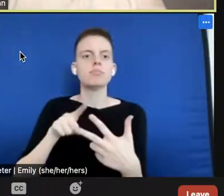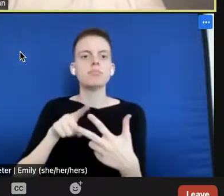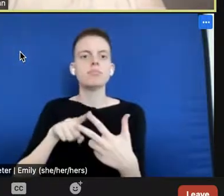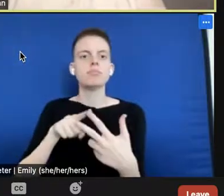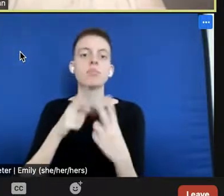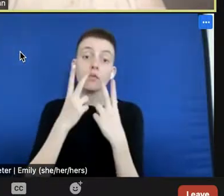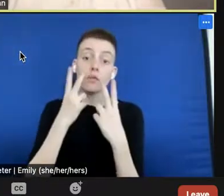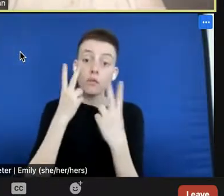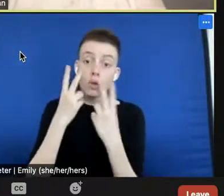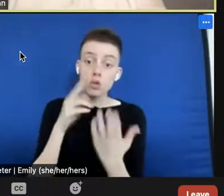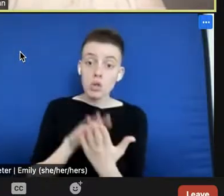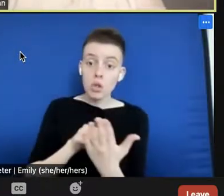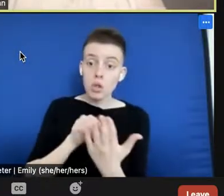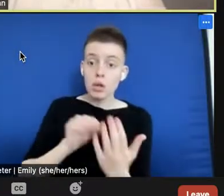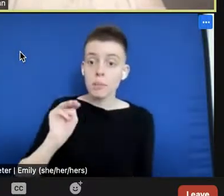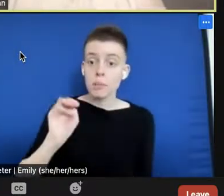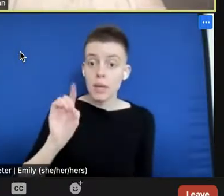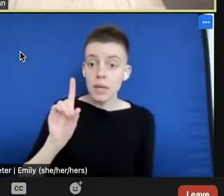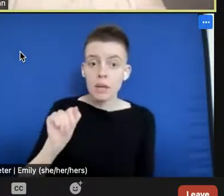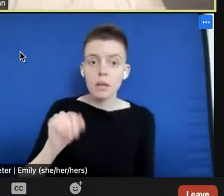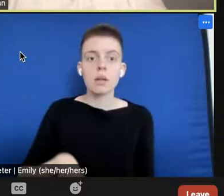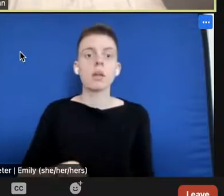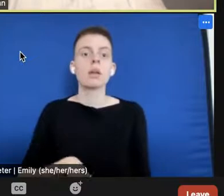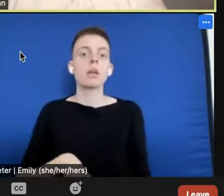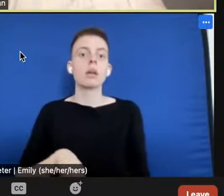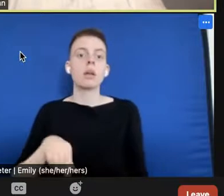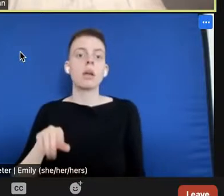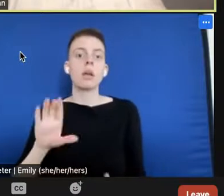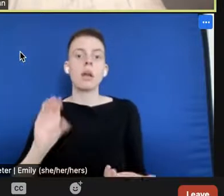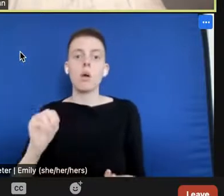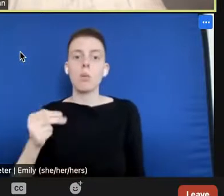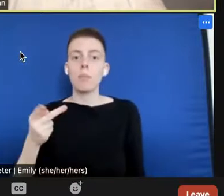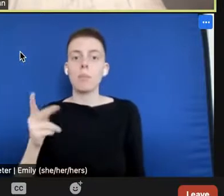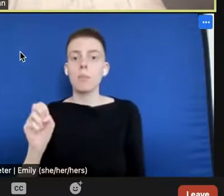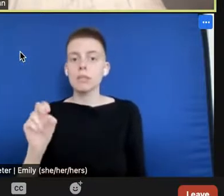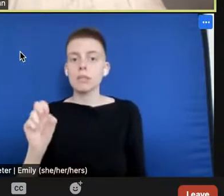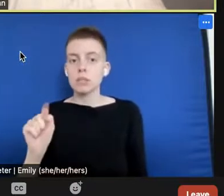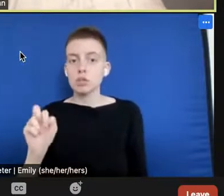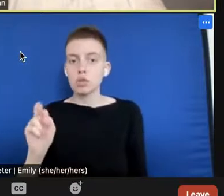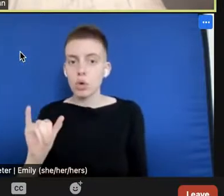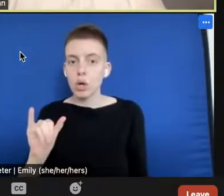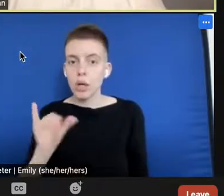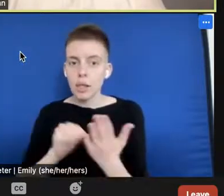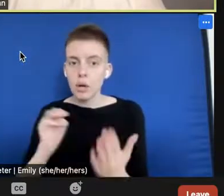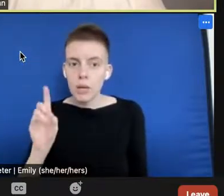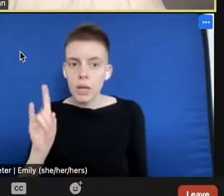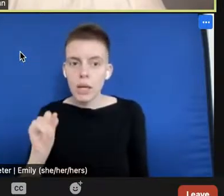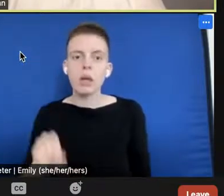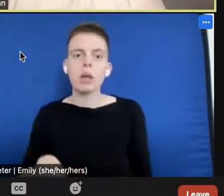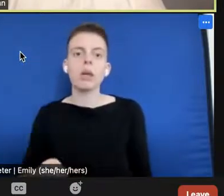media, compensatory learning media, multisensory input, technology, and goals.